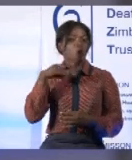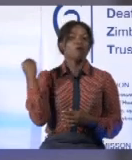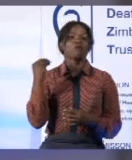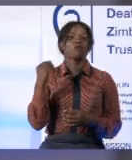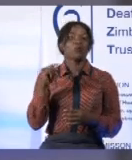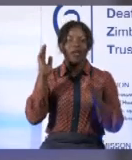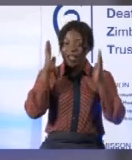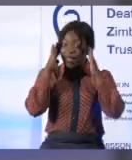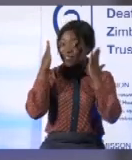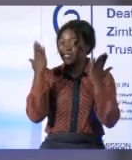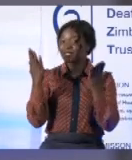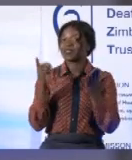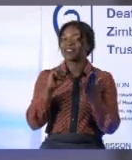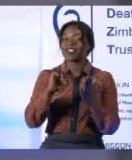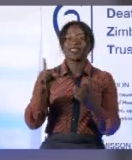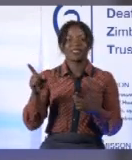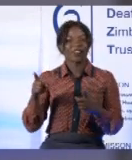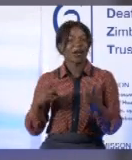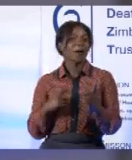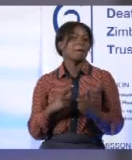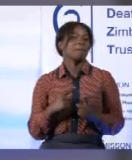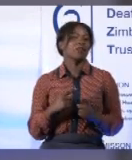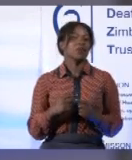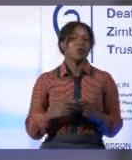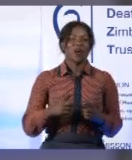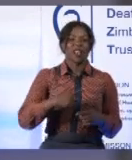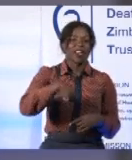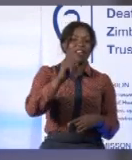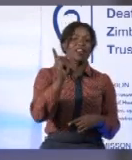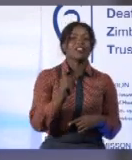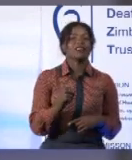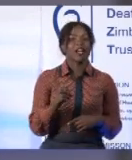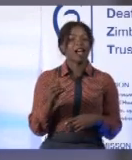na futari po uyakaenda then nobody's phone then more.